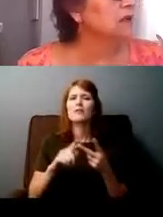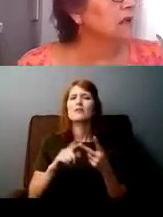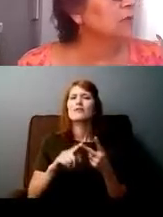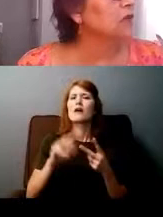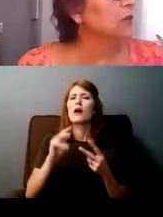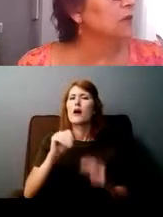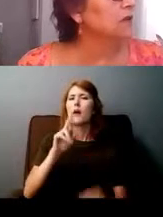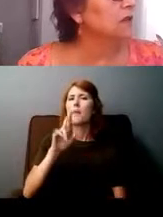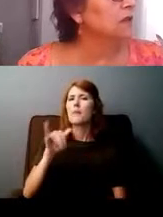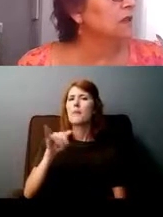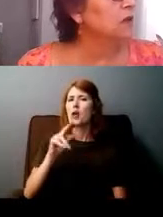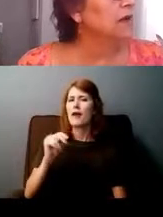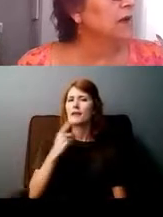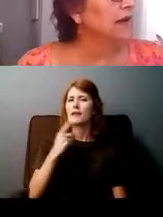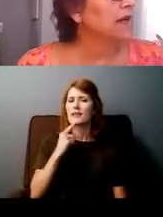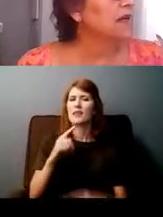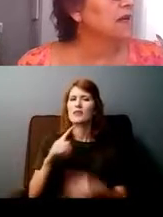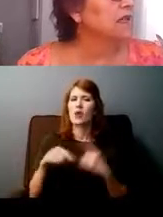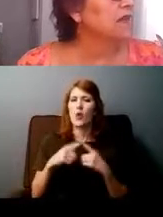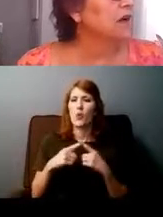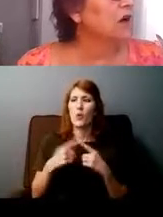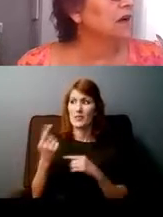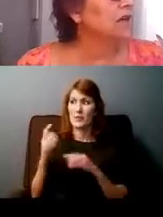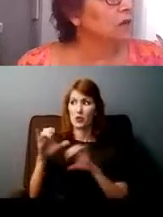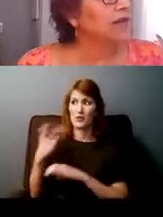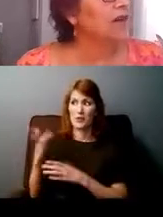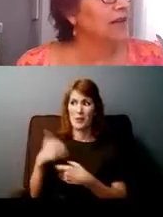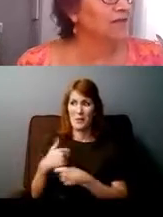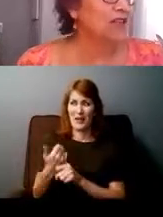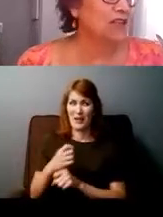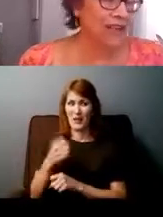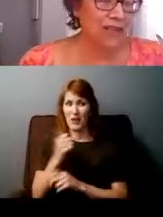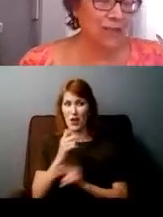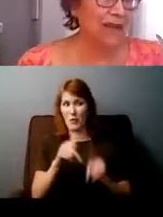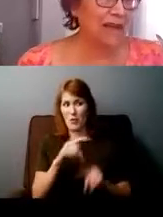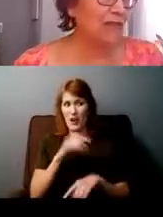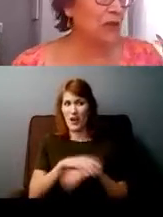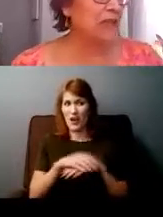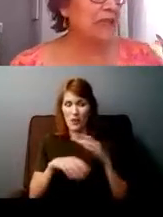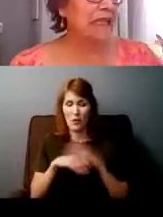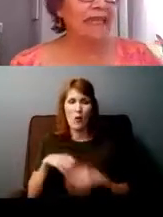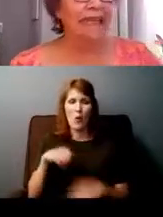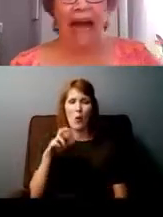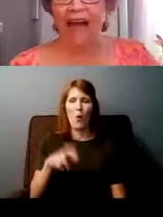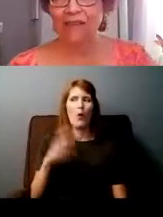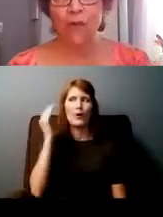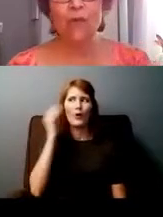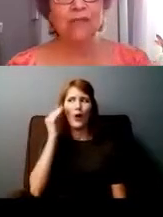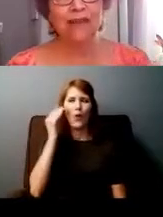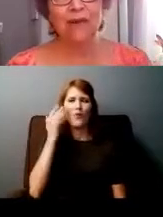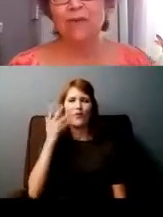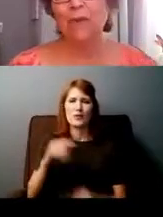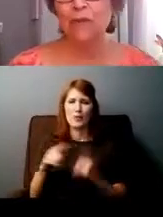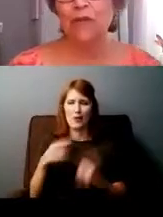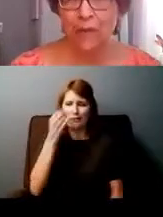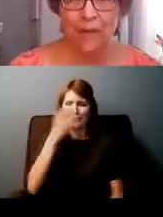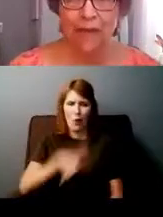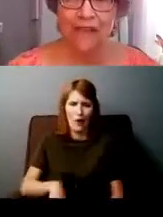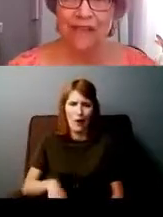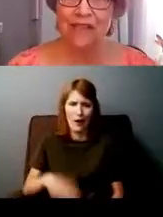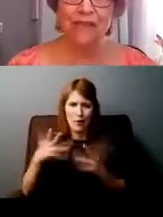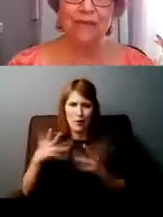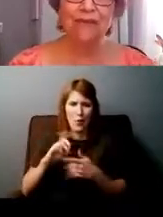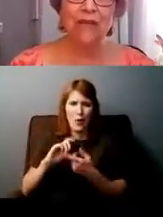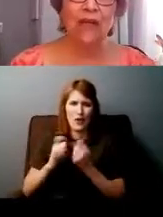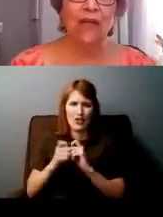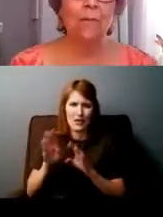person uncomfortable, or they recognize that they are and don't care enough to change their behavior. Yeah, those would push my